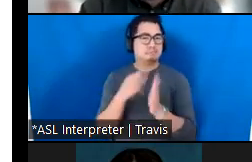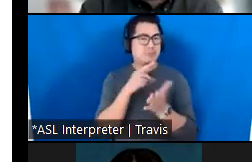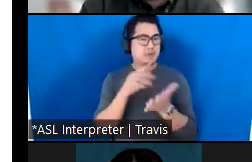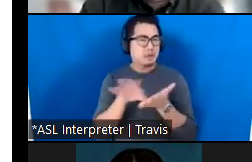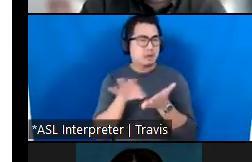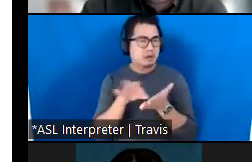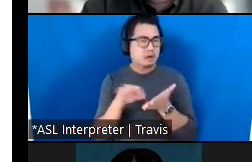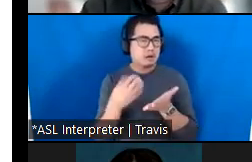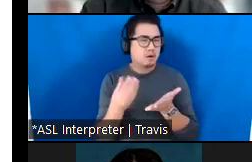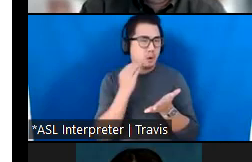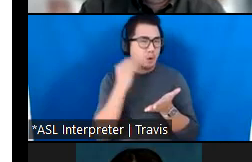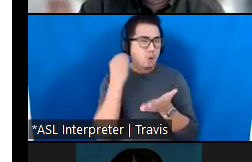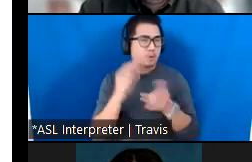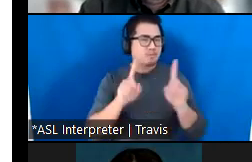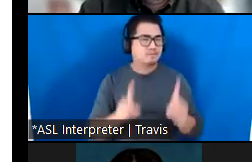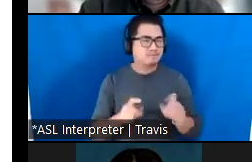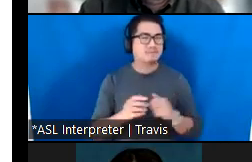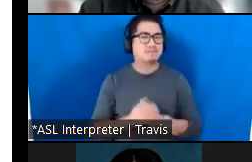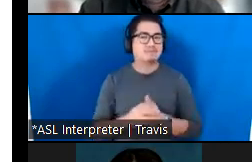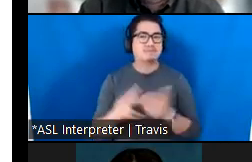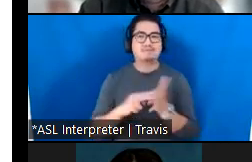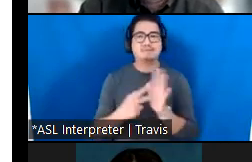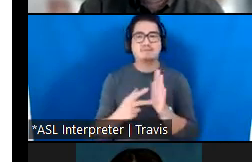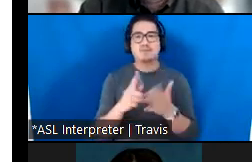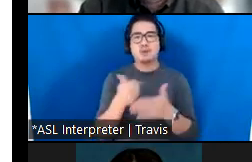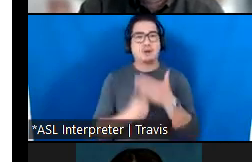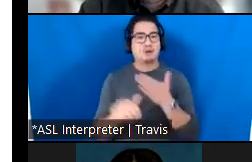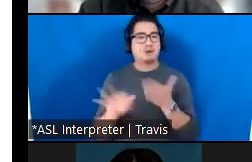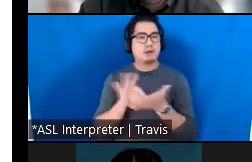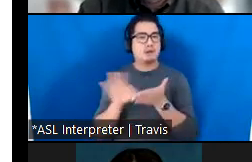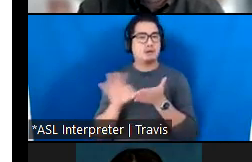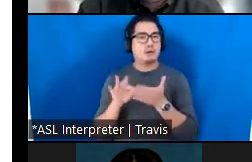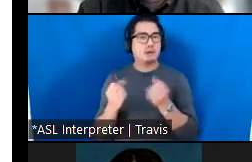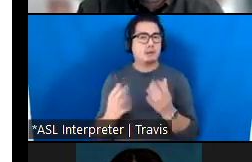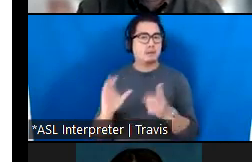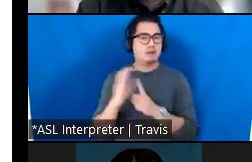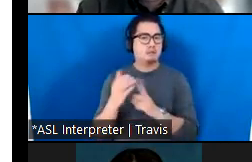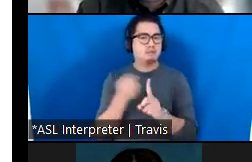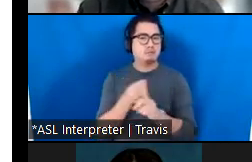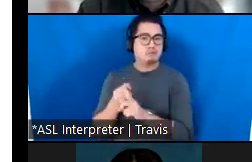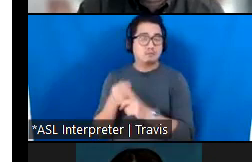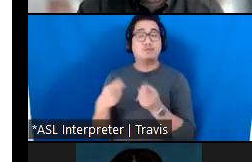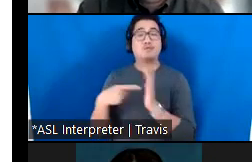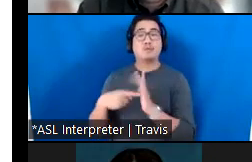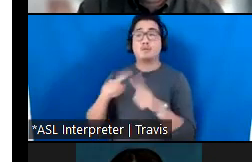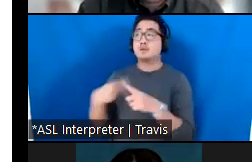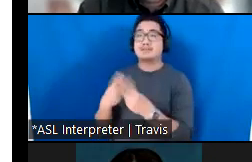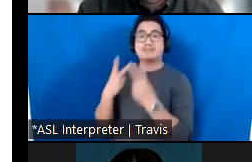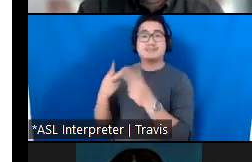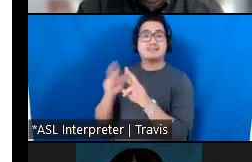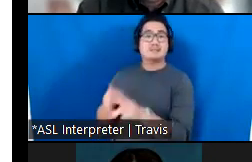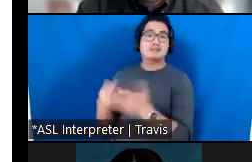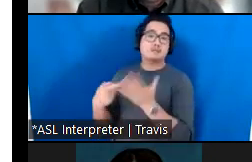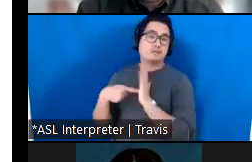an undercount in the number of cases. So when you see a lot of the reporting that happens, whether through King